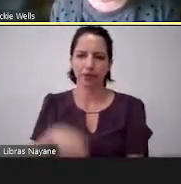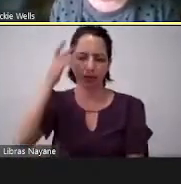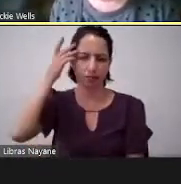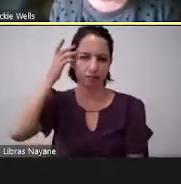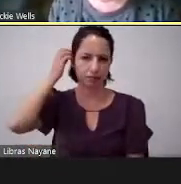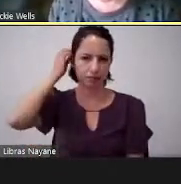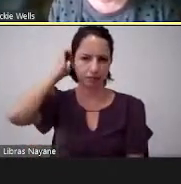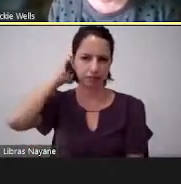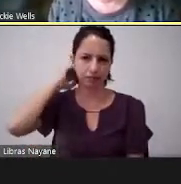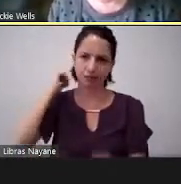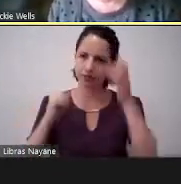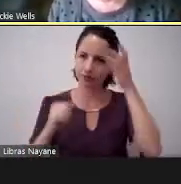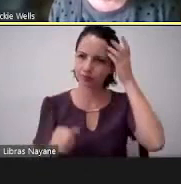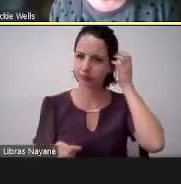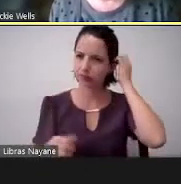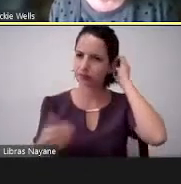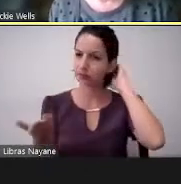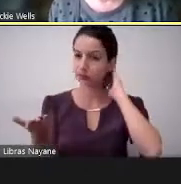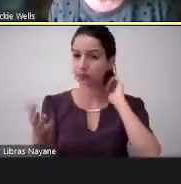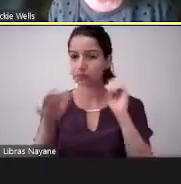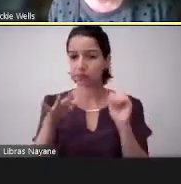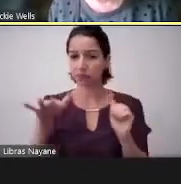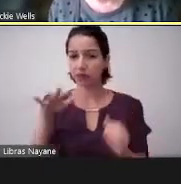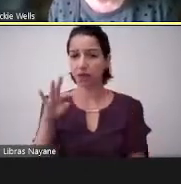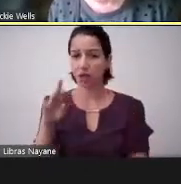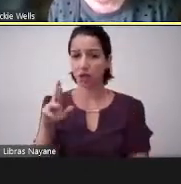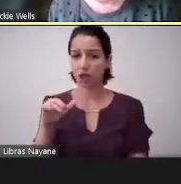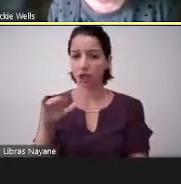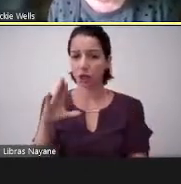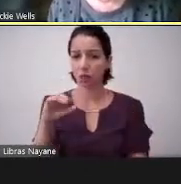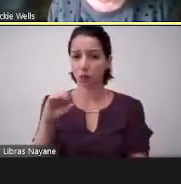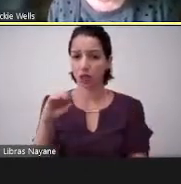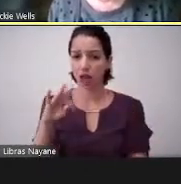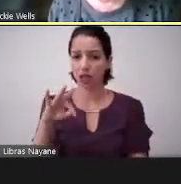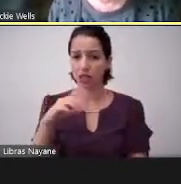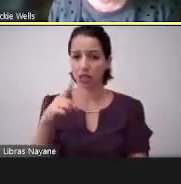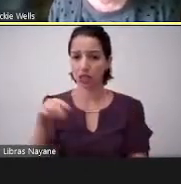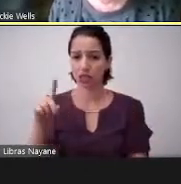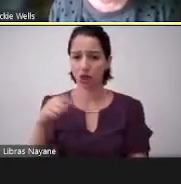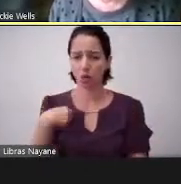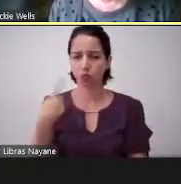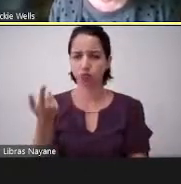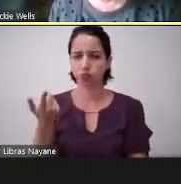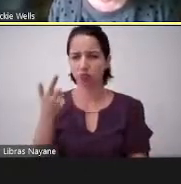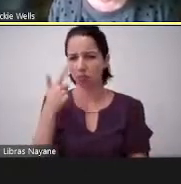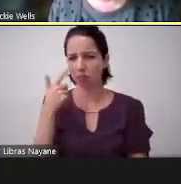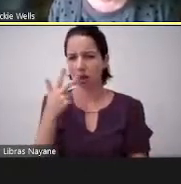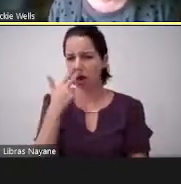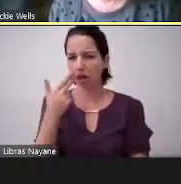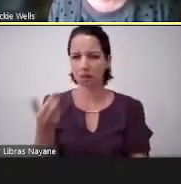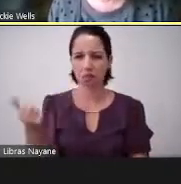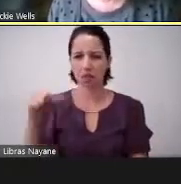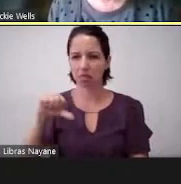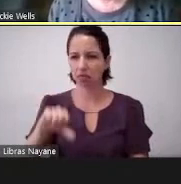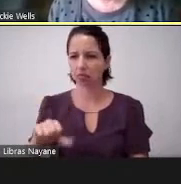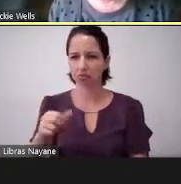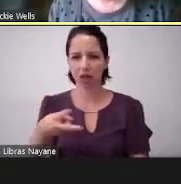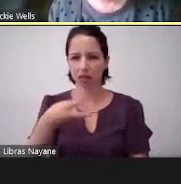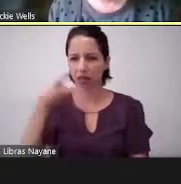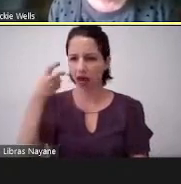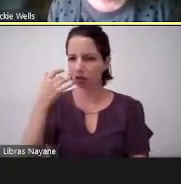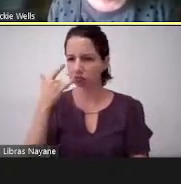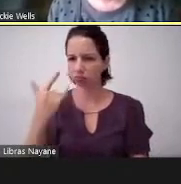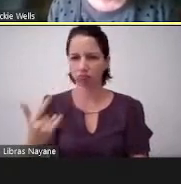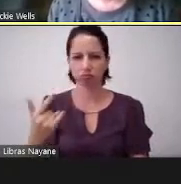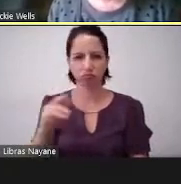less attractive than other forms of more accessible saving. It can also result in a tax bill for the